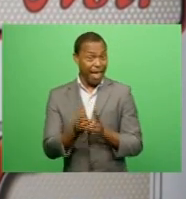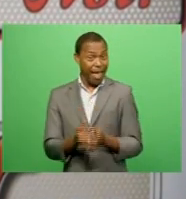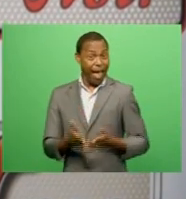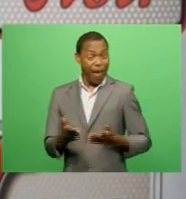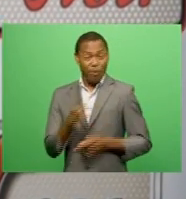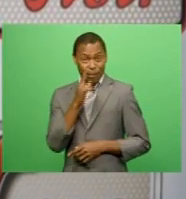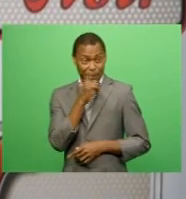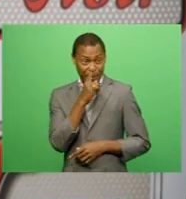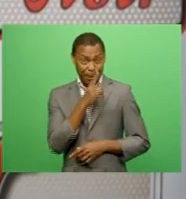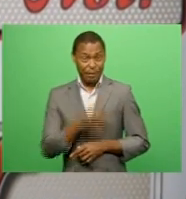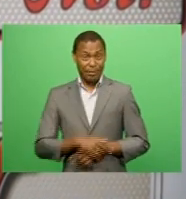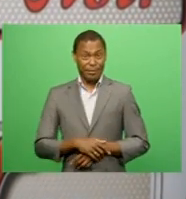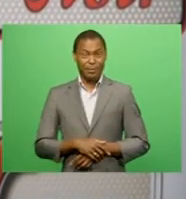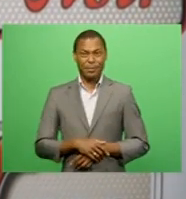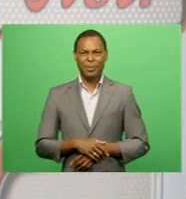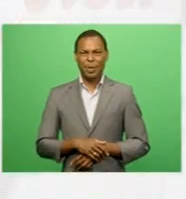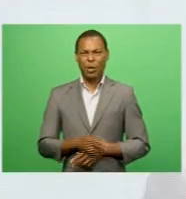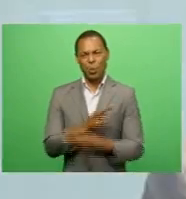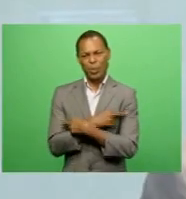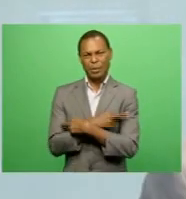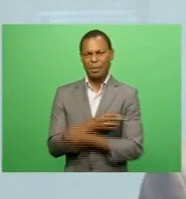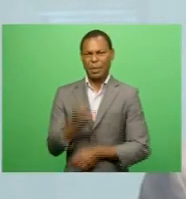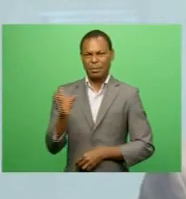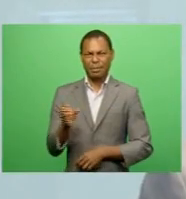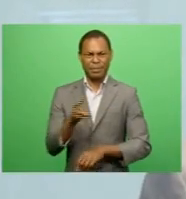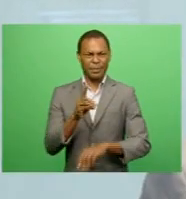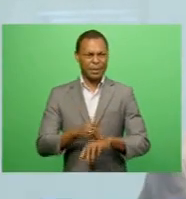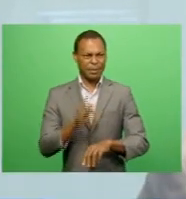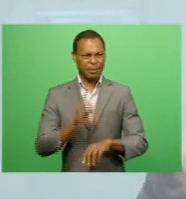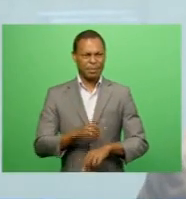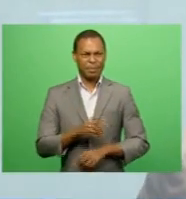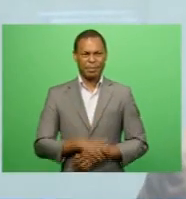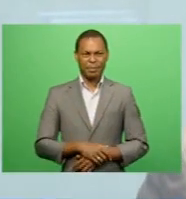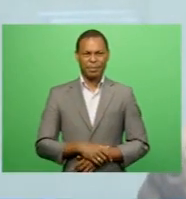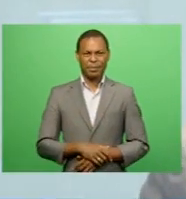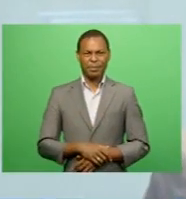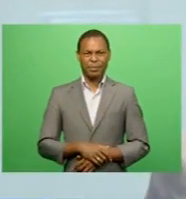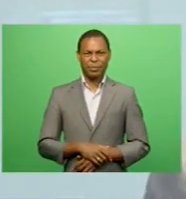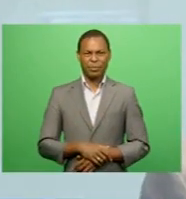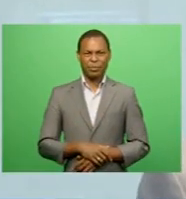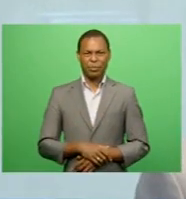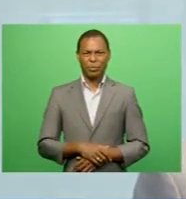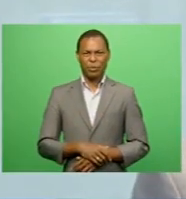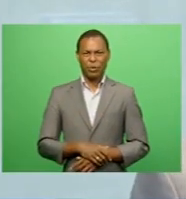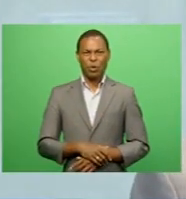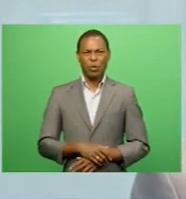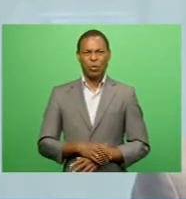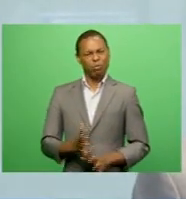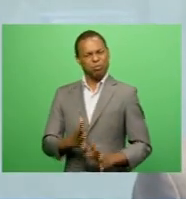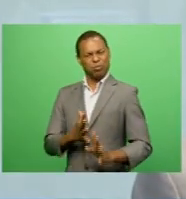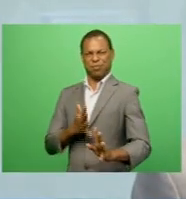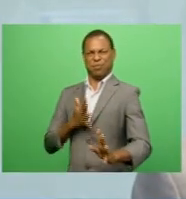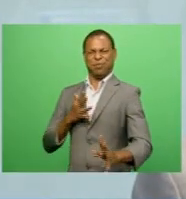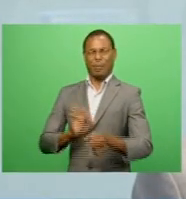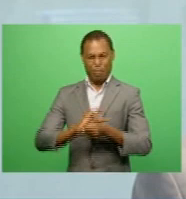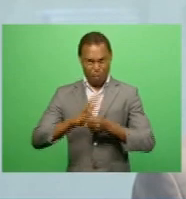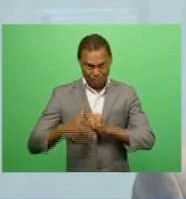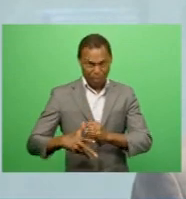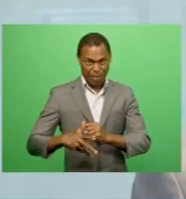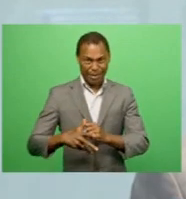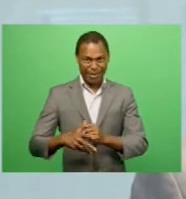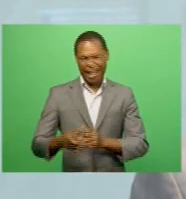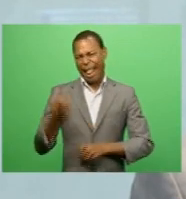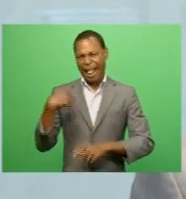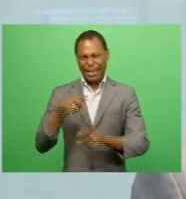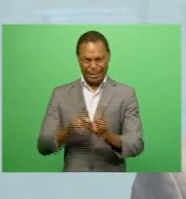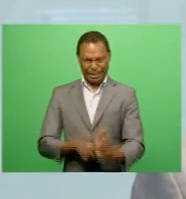people, persons with disability deserve. There has been a long wait due to the pandemic last year. So the event